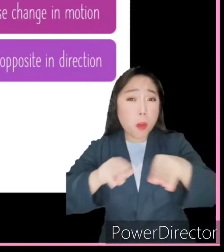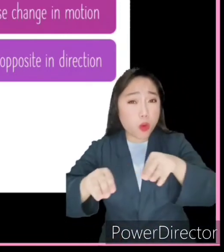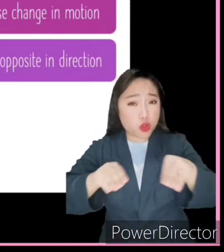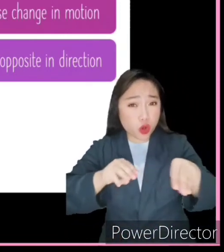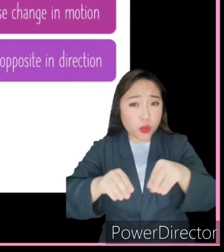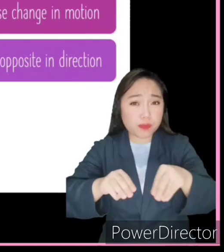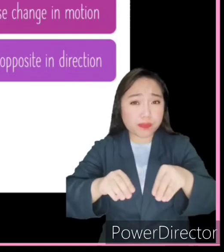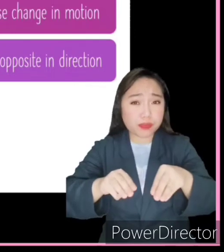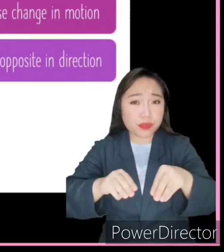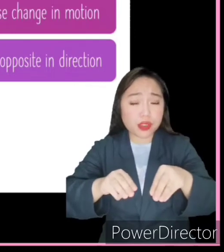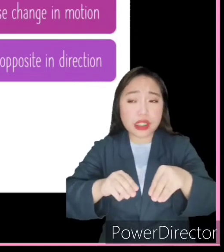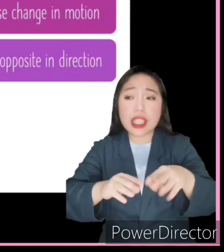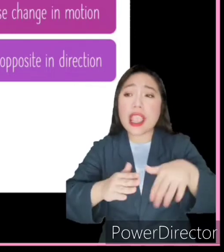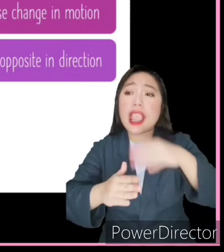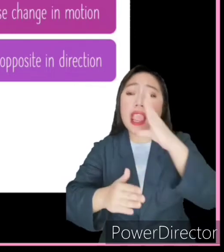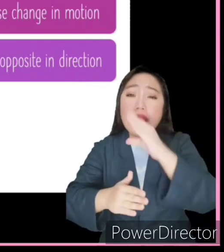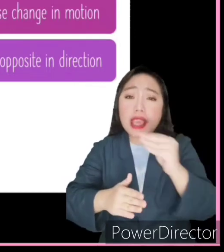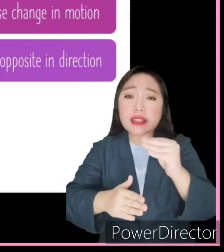They are